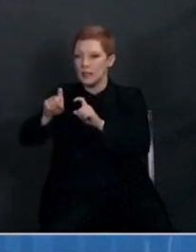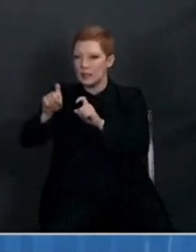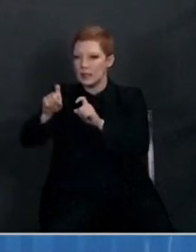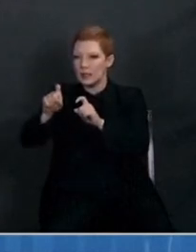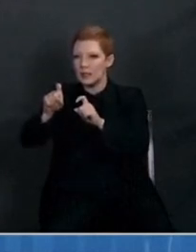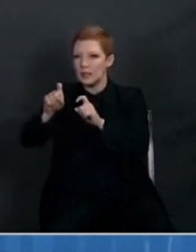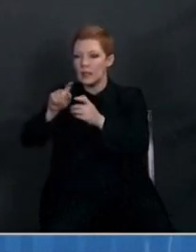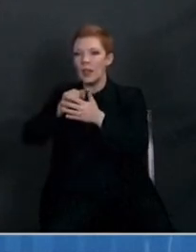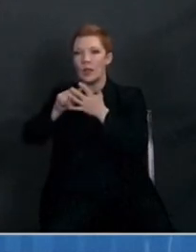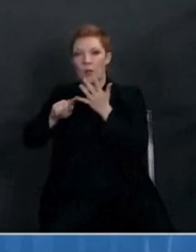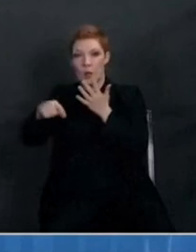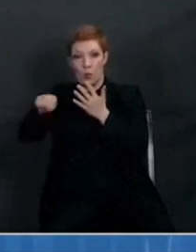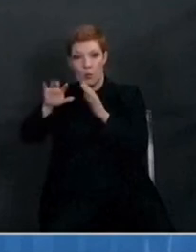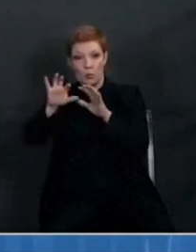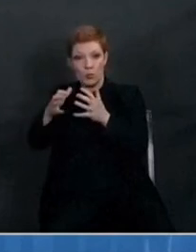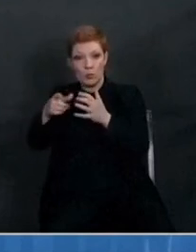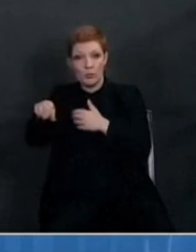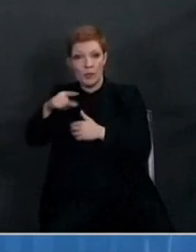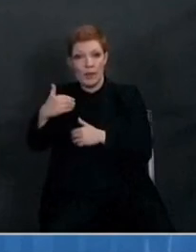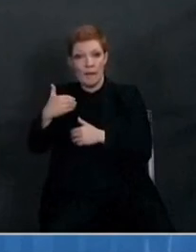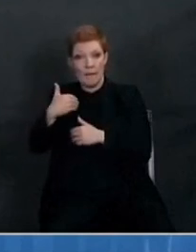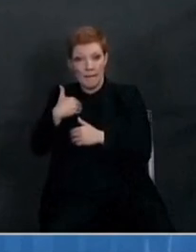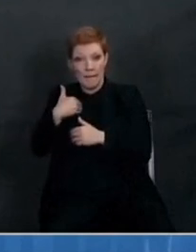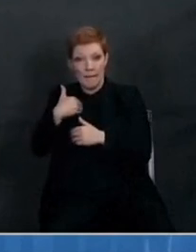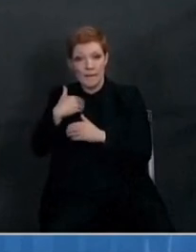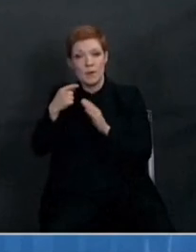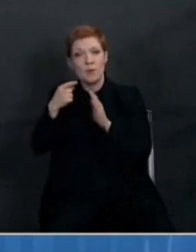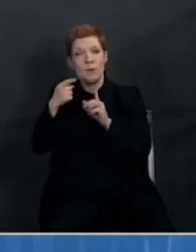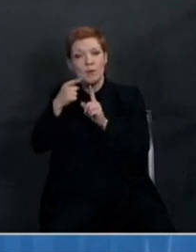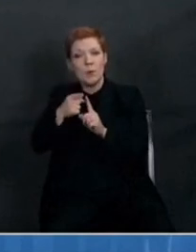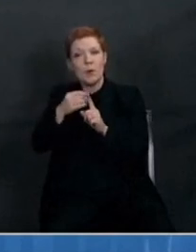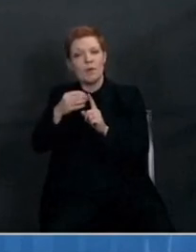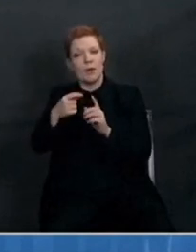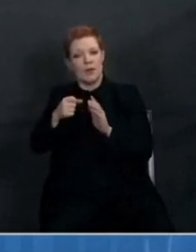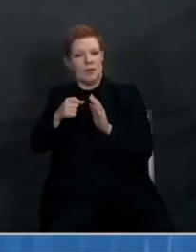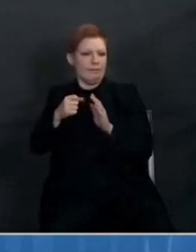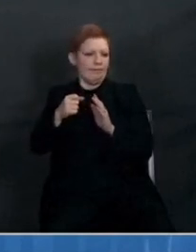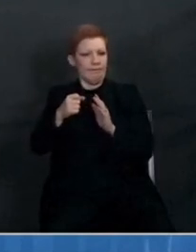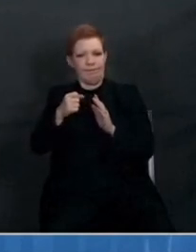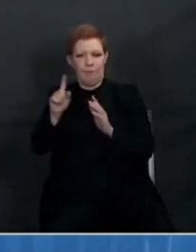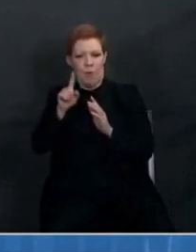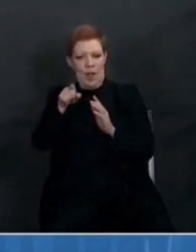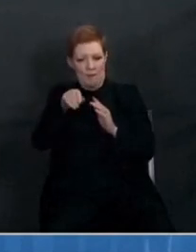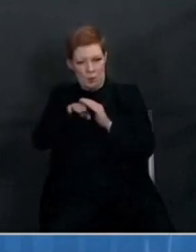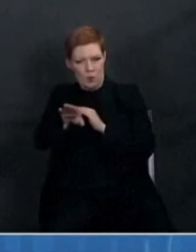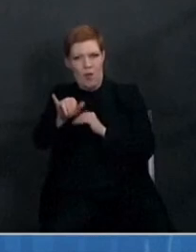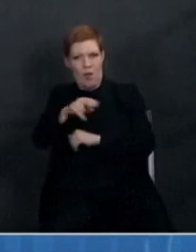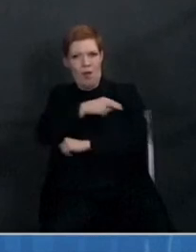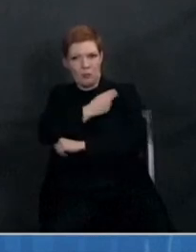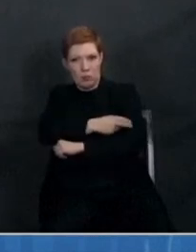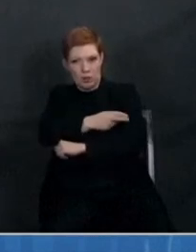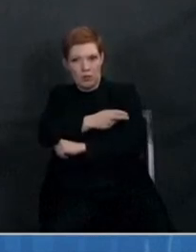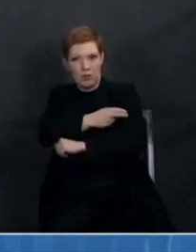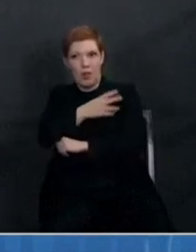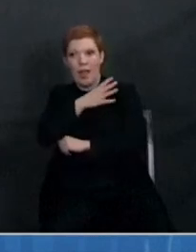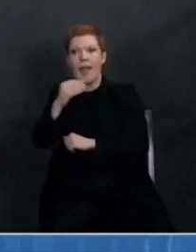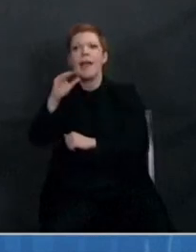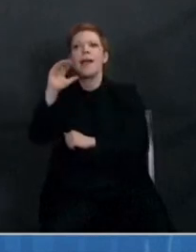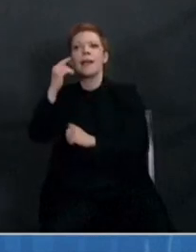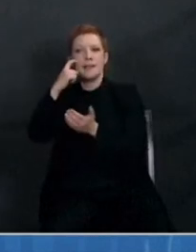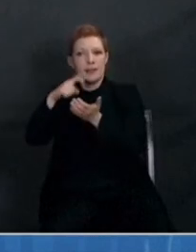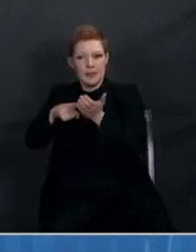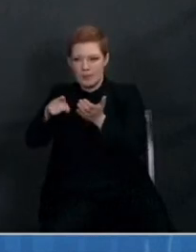testing does happen more frequently at the point of symptomatic illness requiring hospitalization, which is often a function of inadequate access to